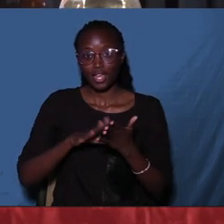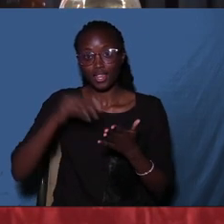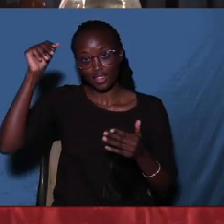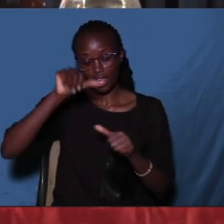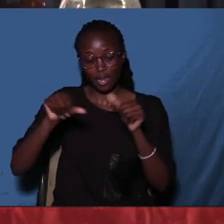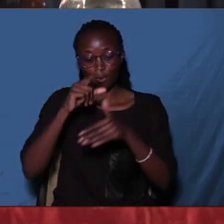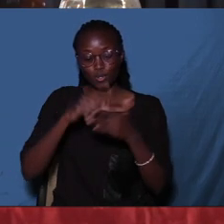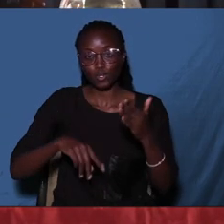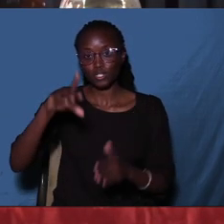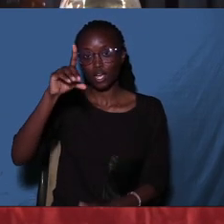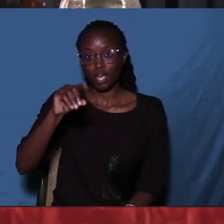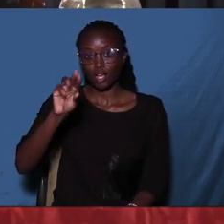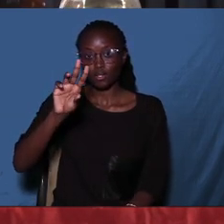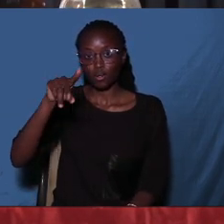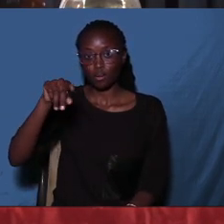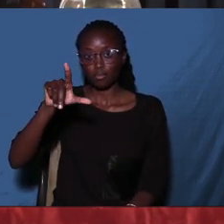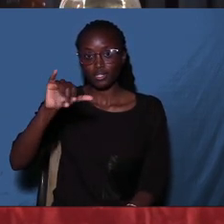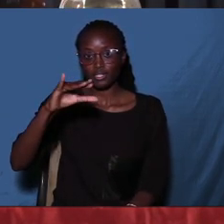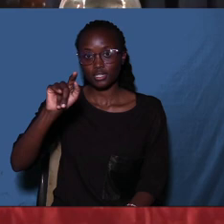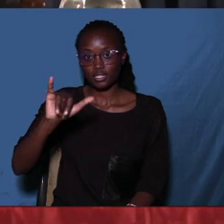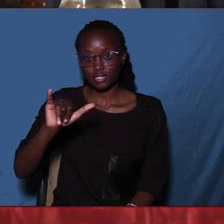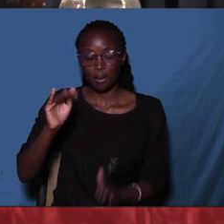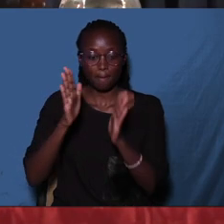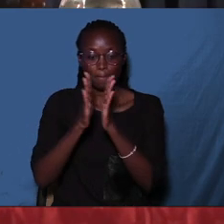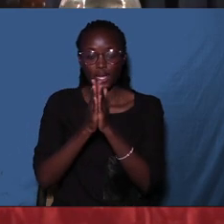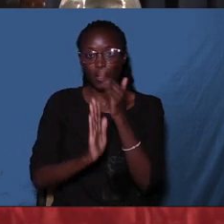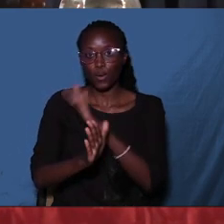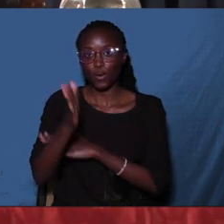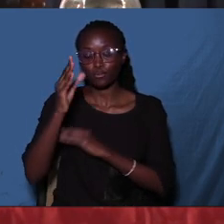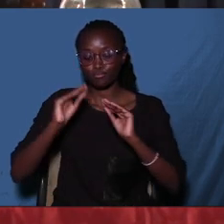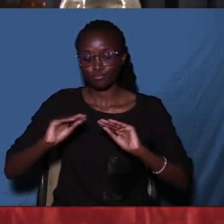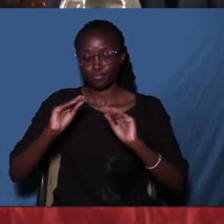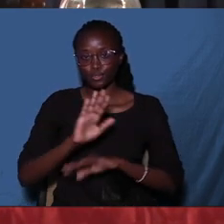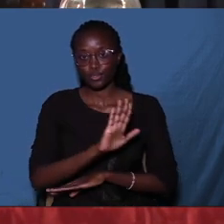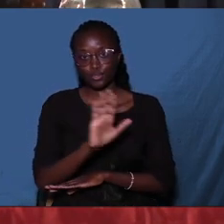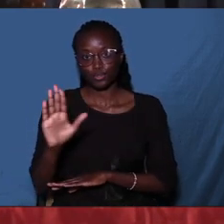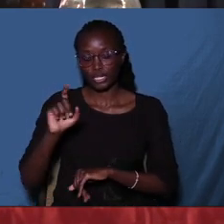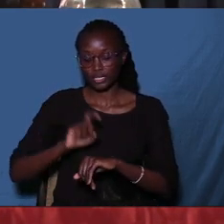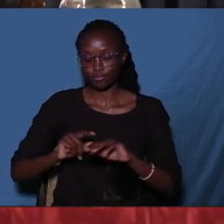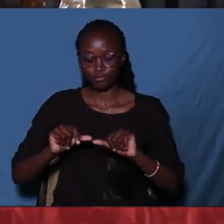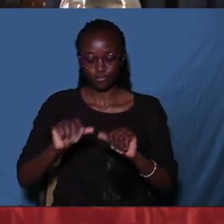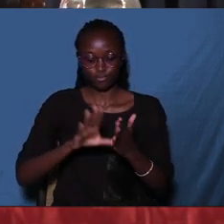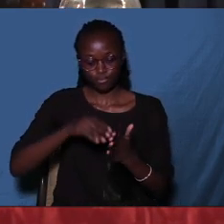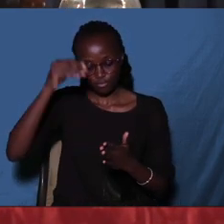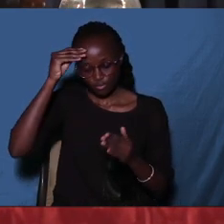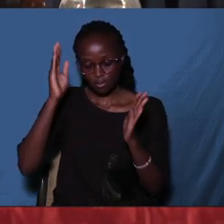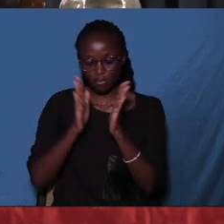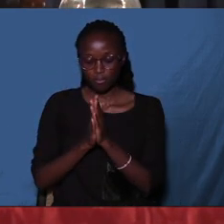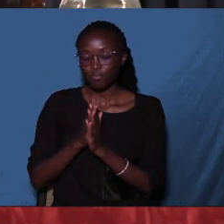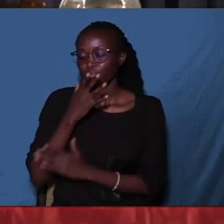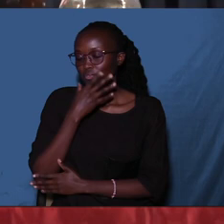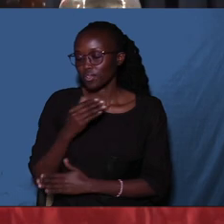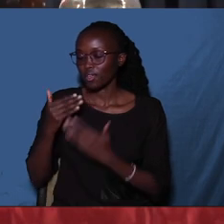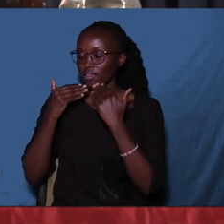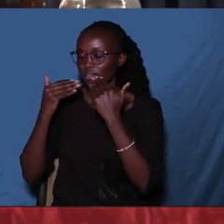duplicity. So I pray that God will continue to speak to you as we continue to learn. Father, we thank you as we hear your word this morning. Continue to build our